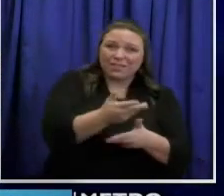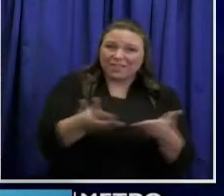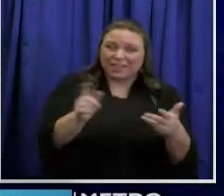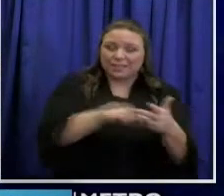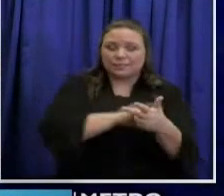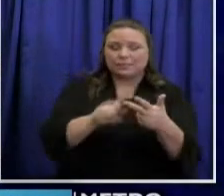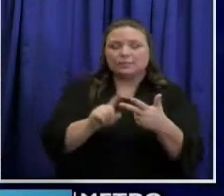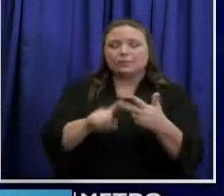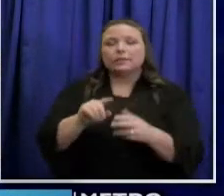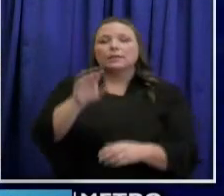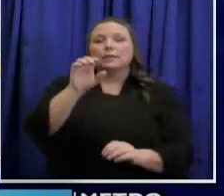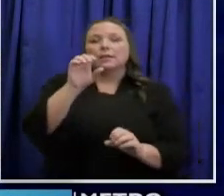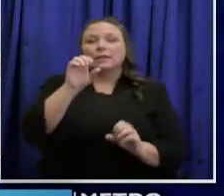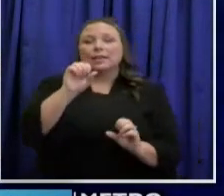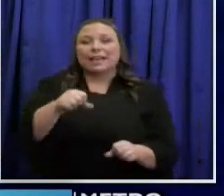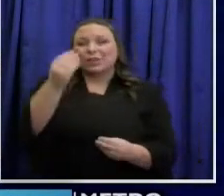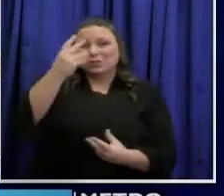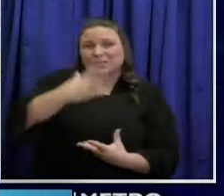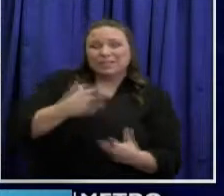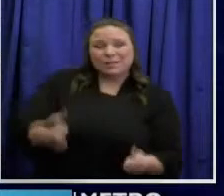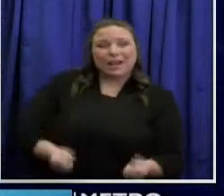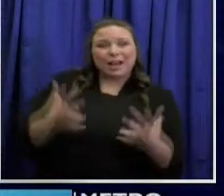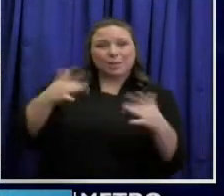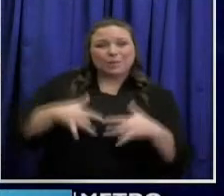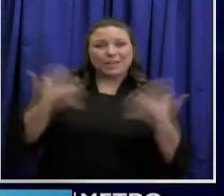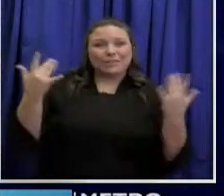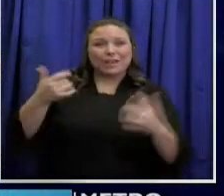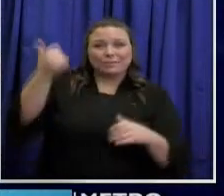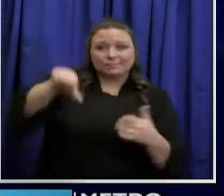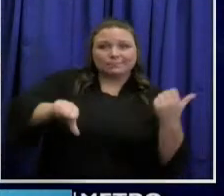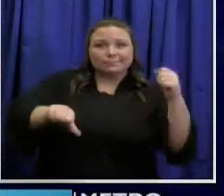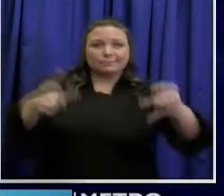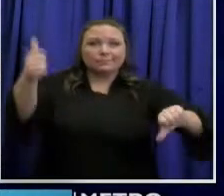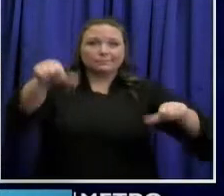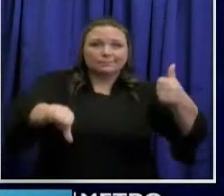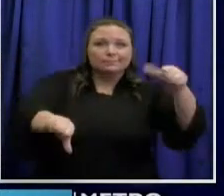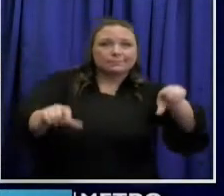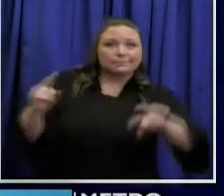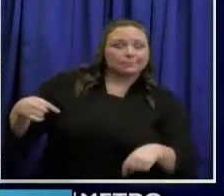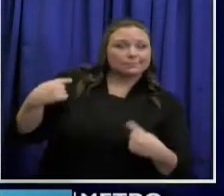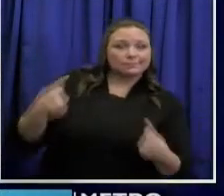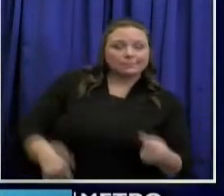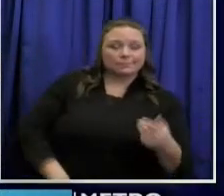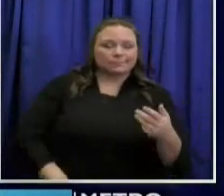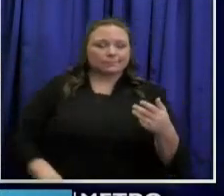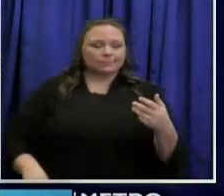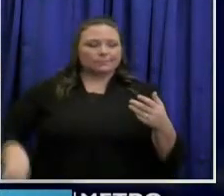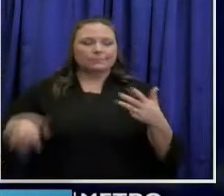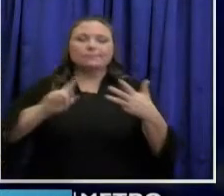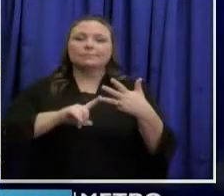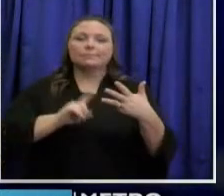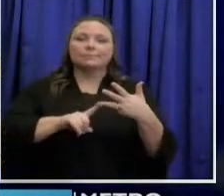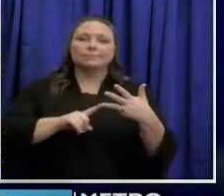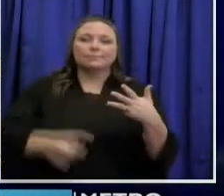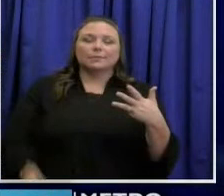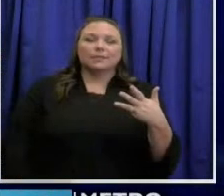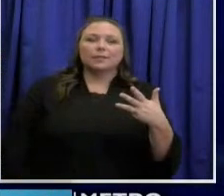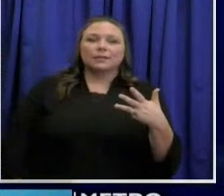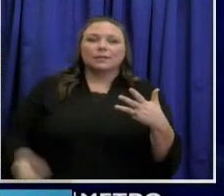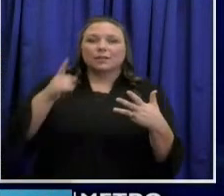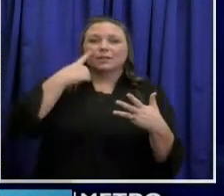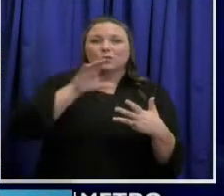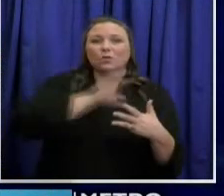Also, can you give an idea of how many events have been turned down because you didn't like the guidelines? And for